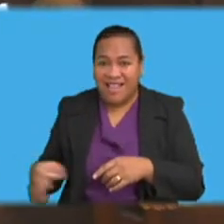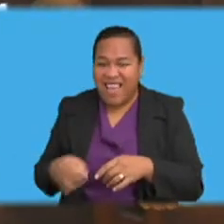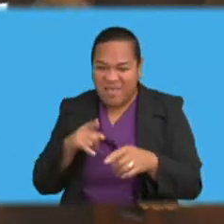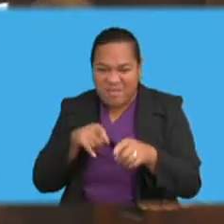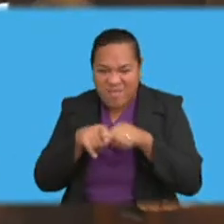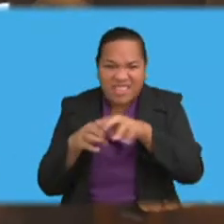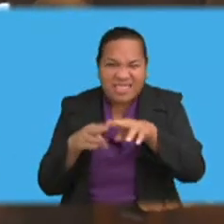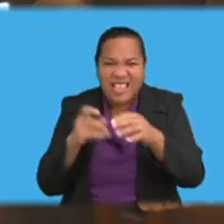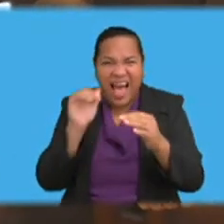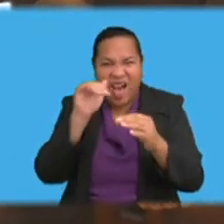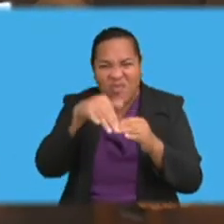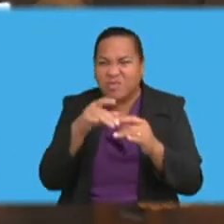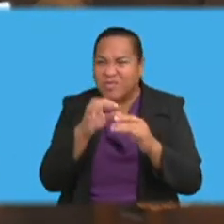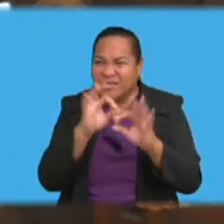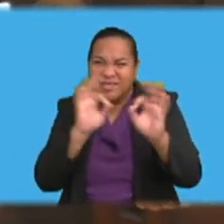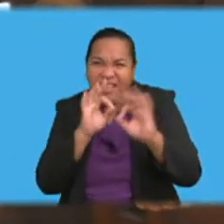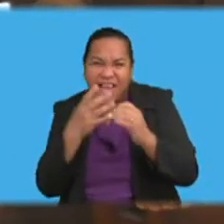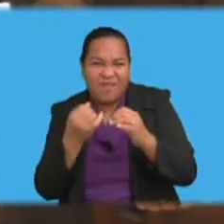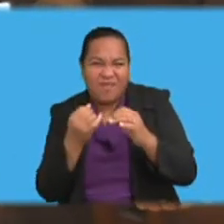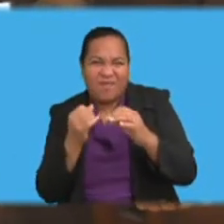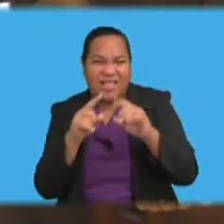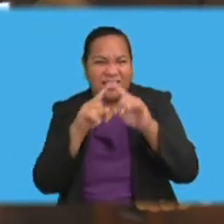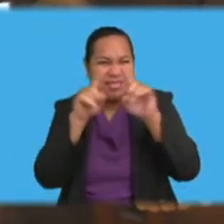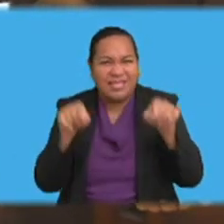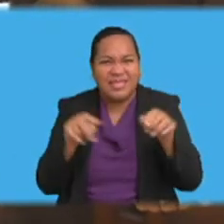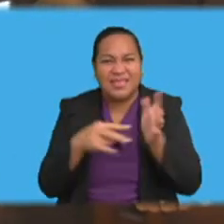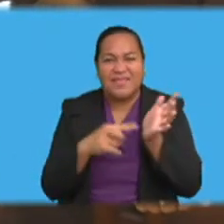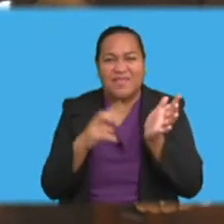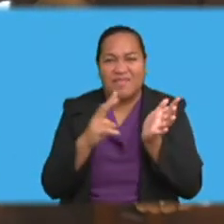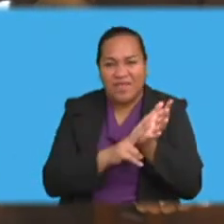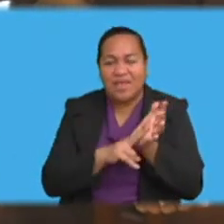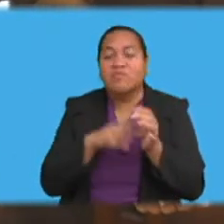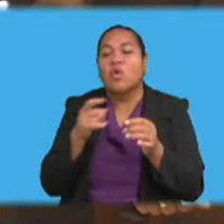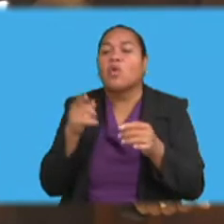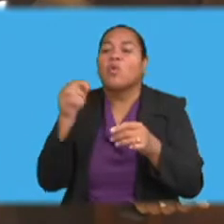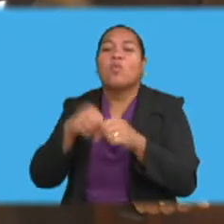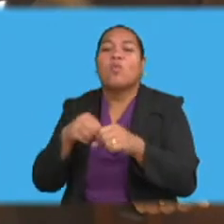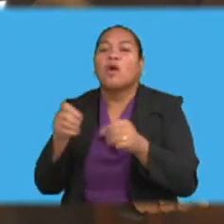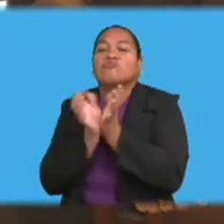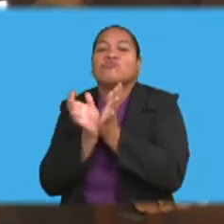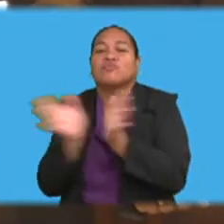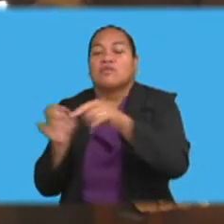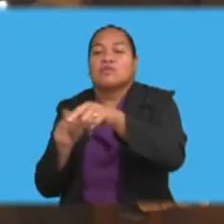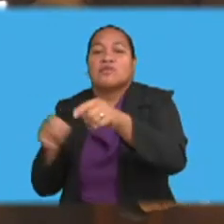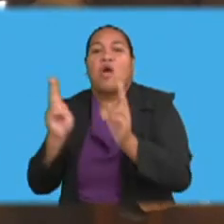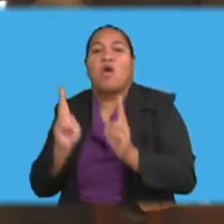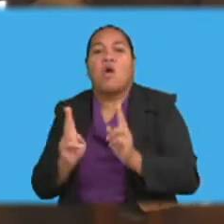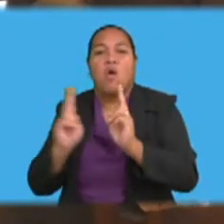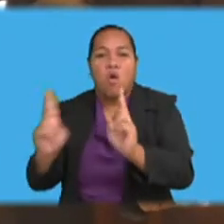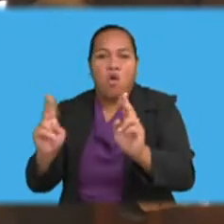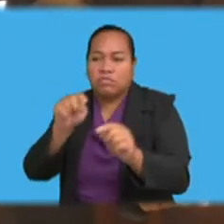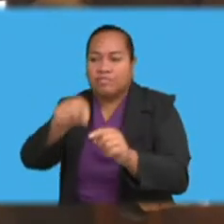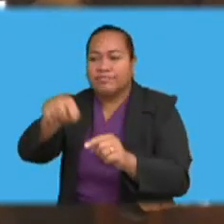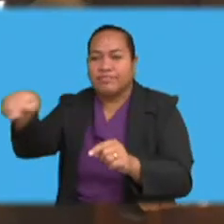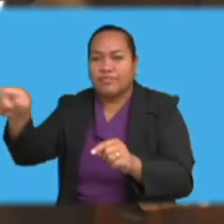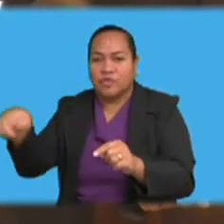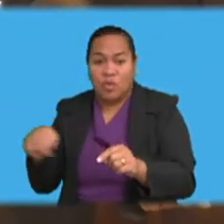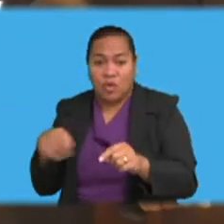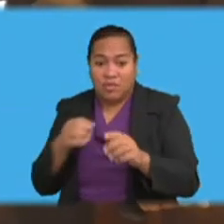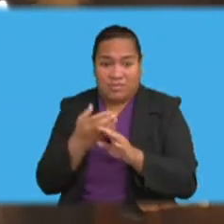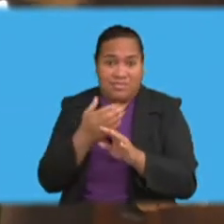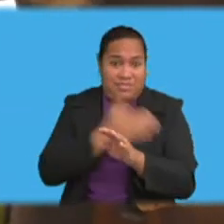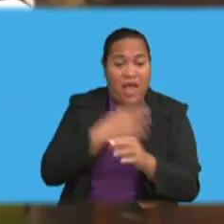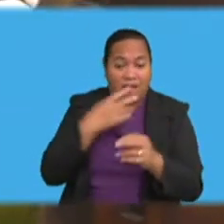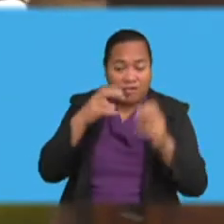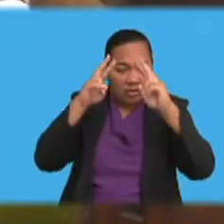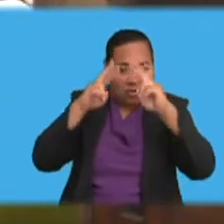to a television set or utilities. Where need has been established following an application on behalf of the community in a survey, Wailesi installs